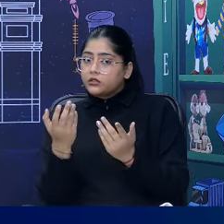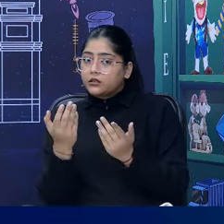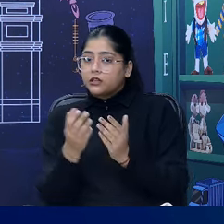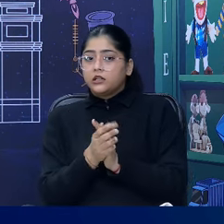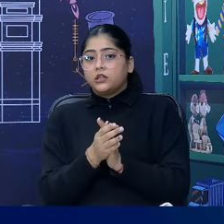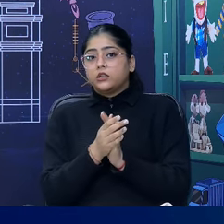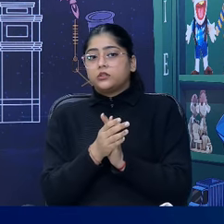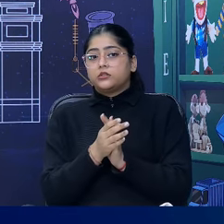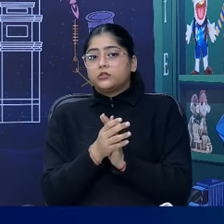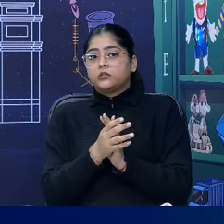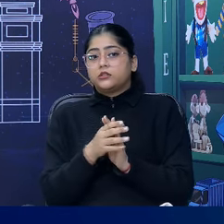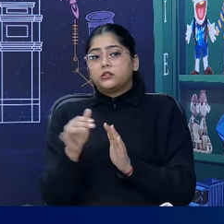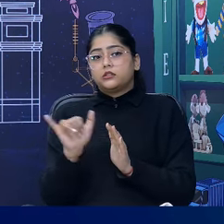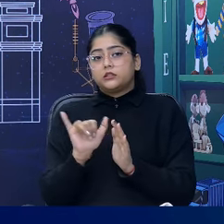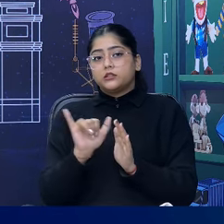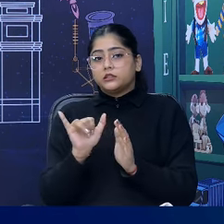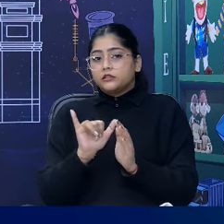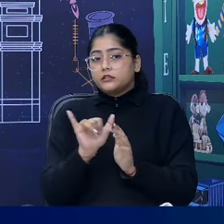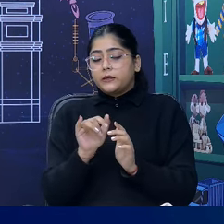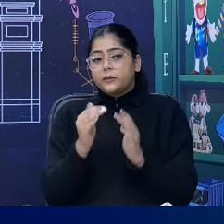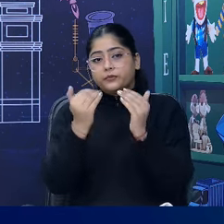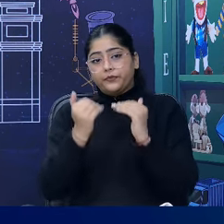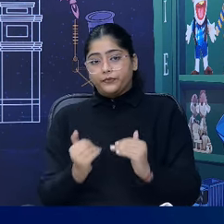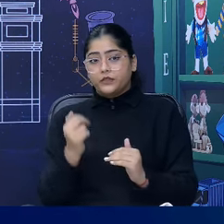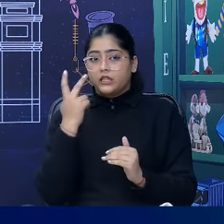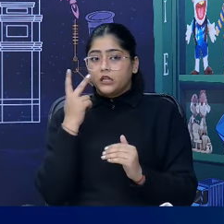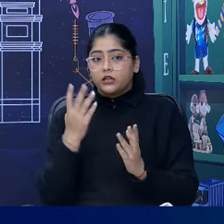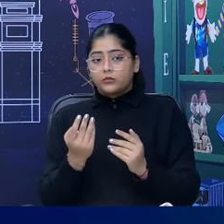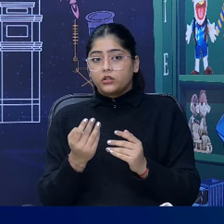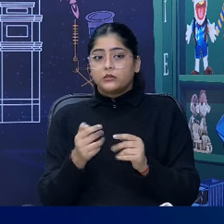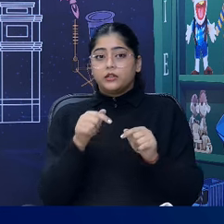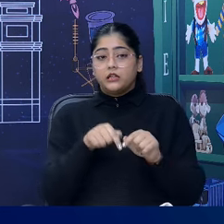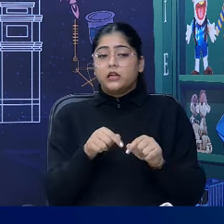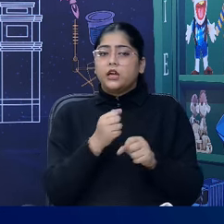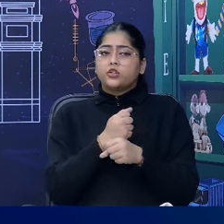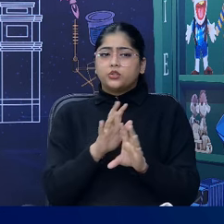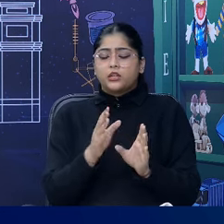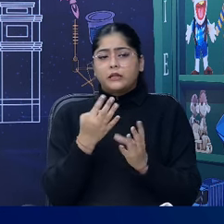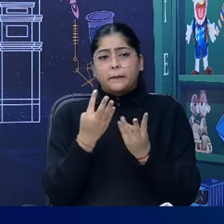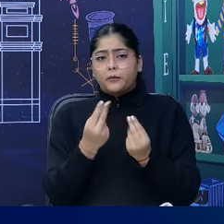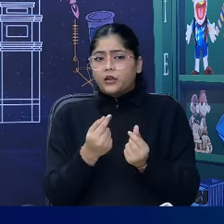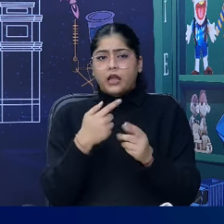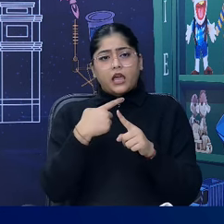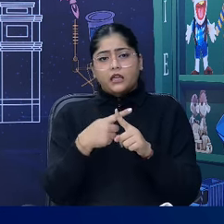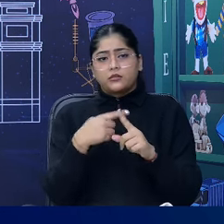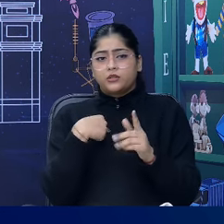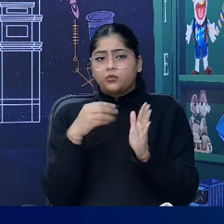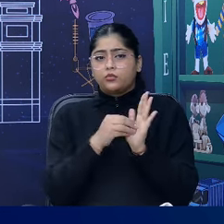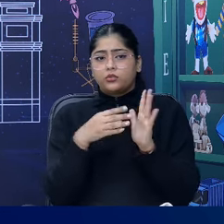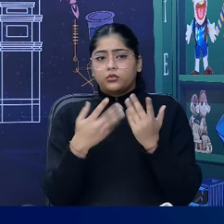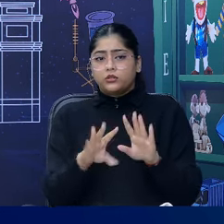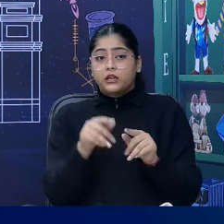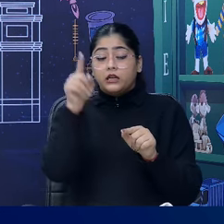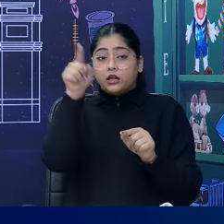form, and the same set in set builder form is I have written the general literal number x. This line is